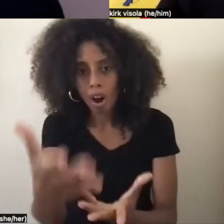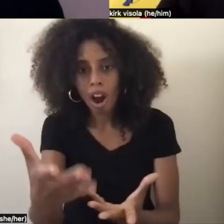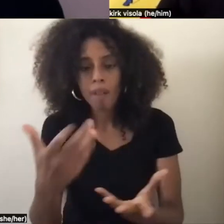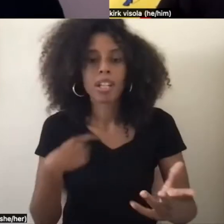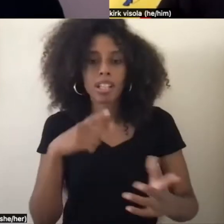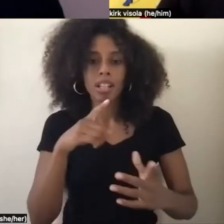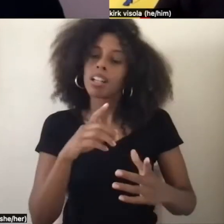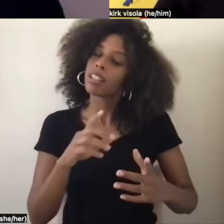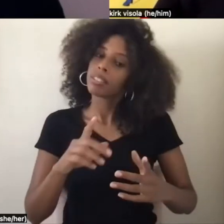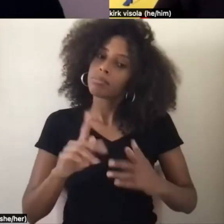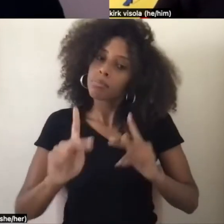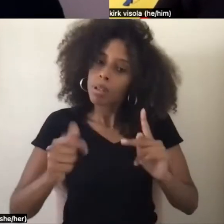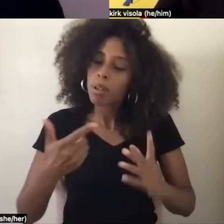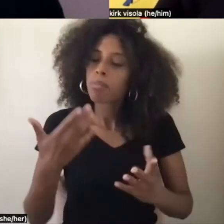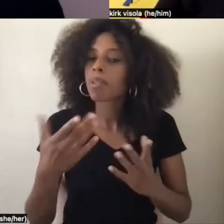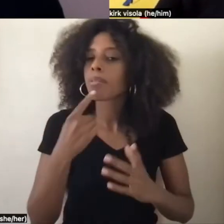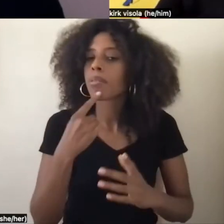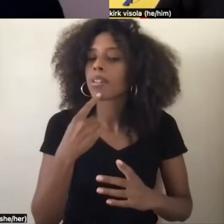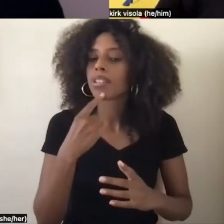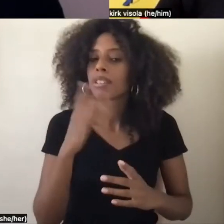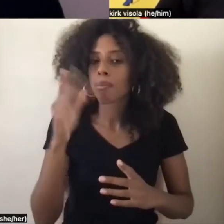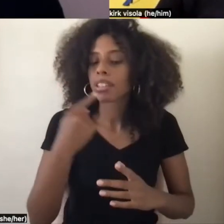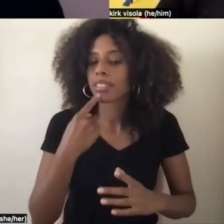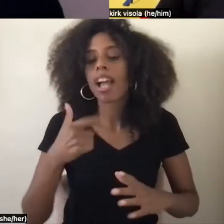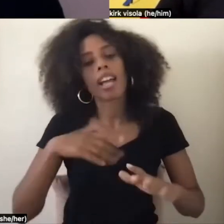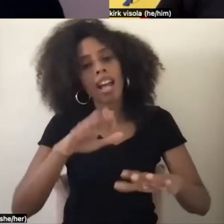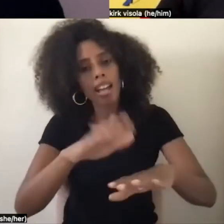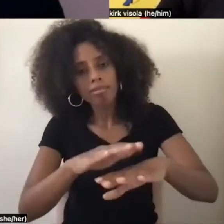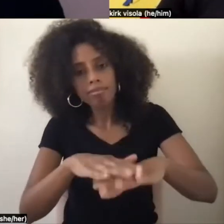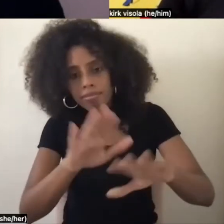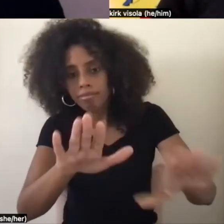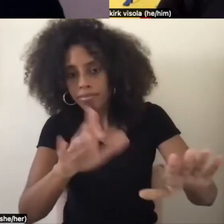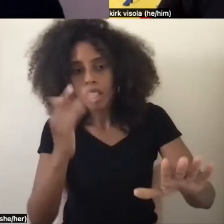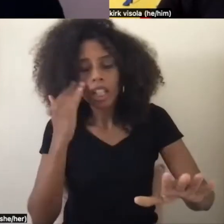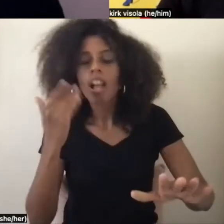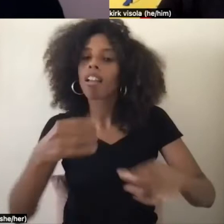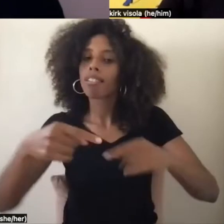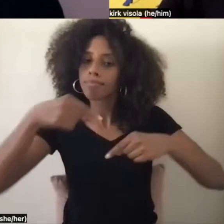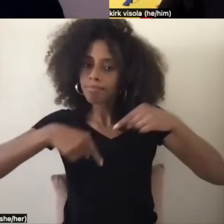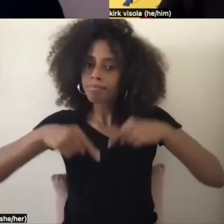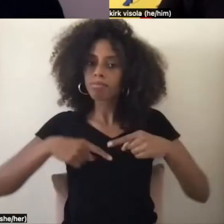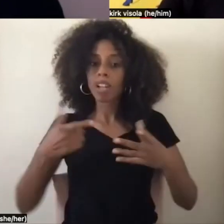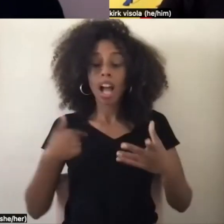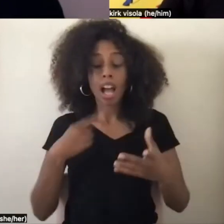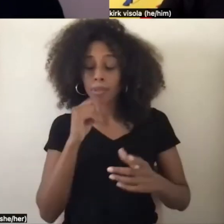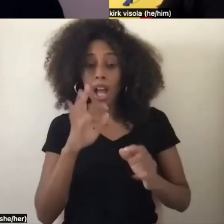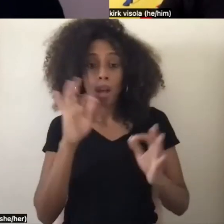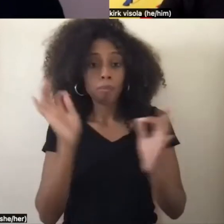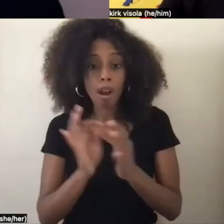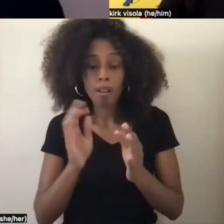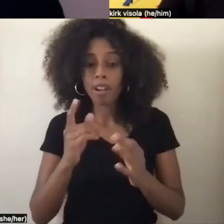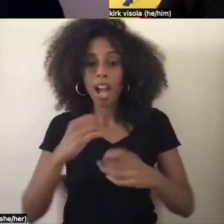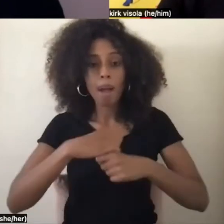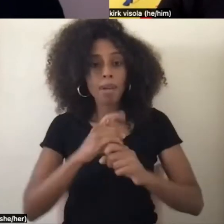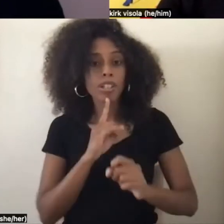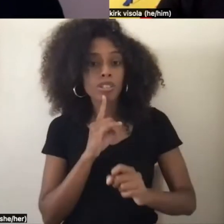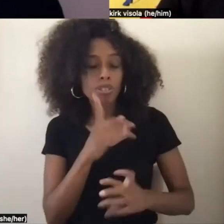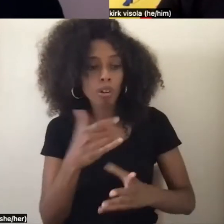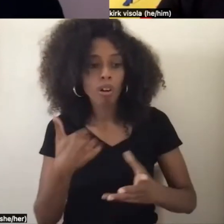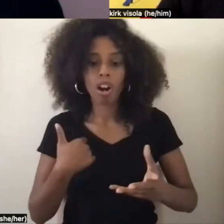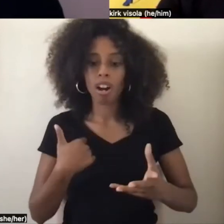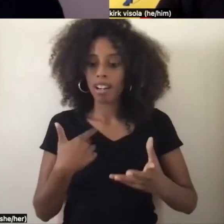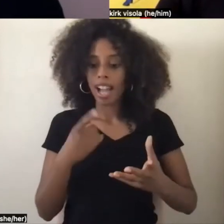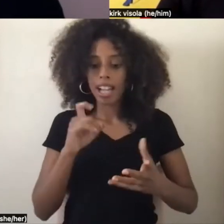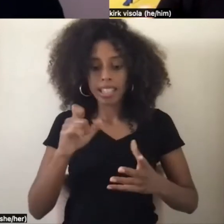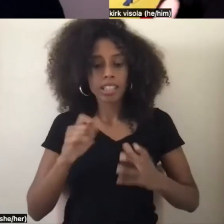back up a bit. And I'm not perfect. I have to make sure that I'm continually trying to get better and correct myself if I say something wrong or do something wrong,